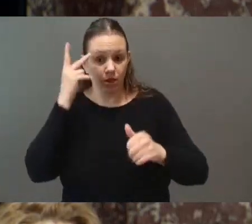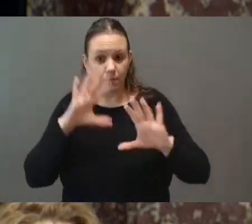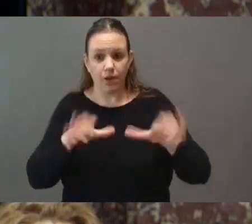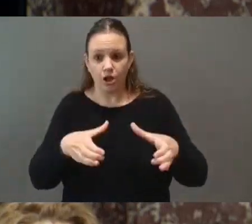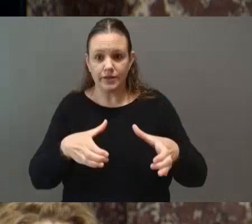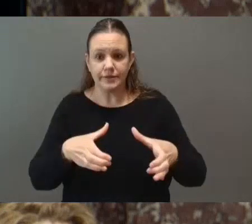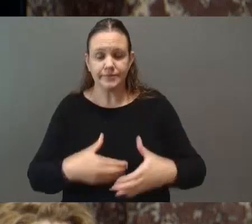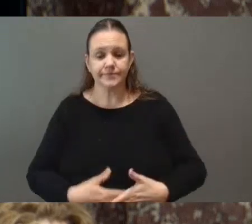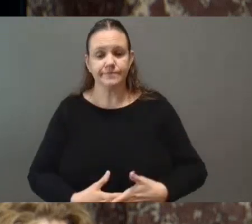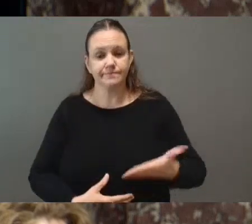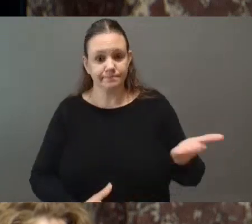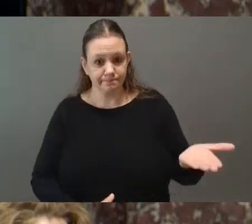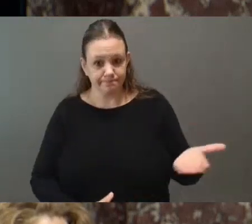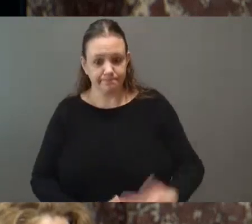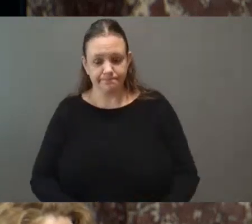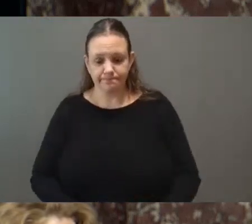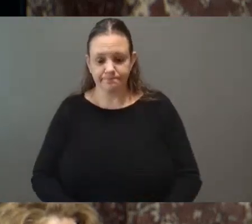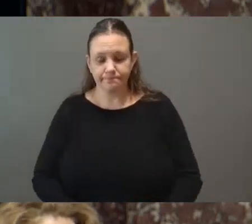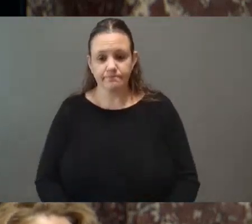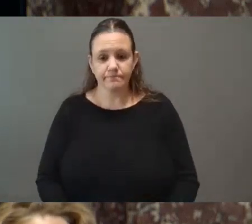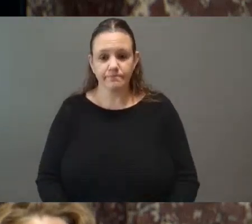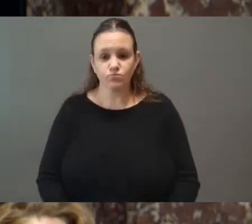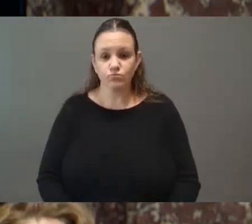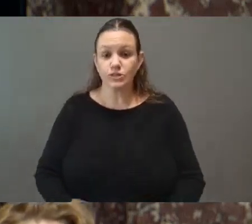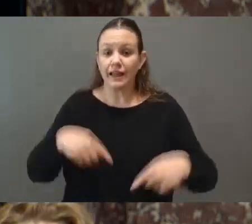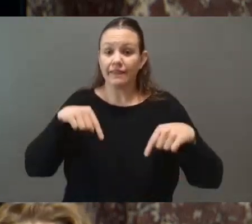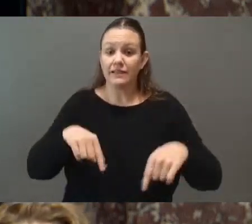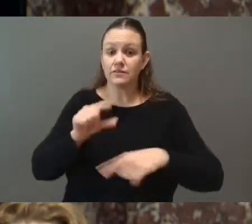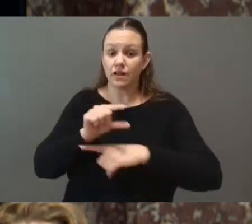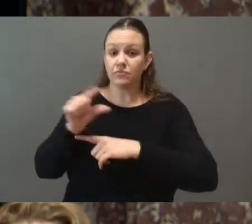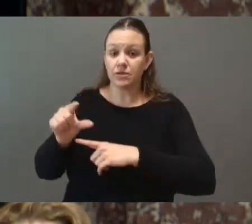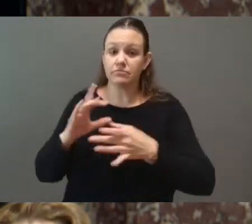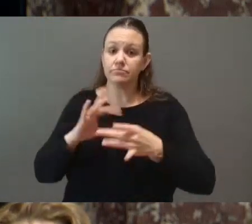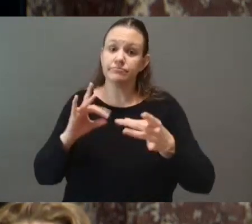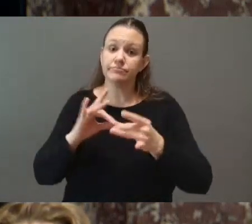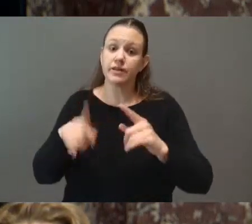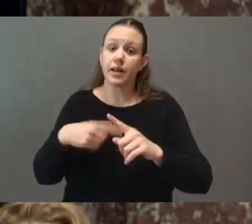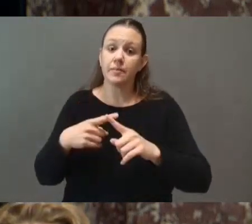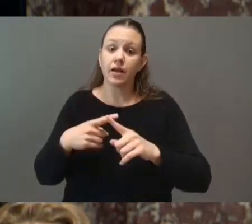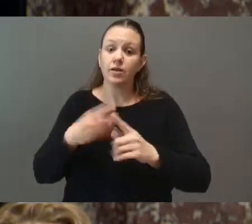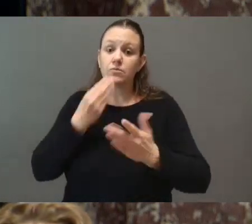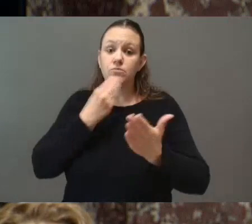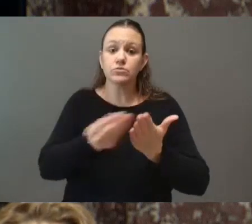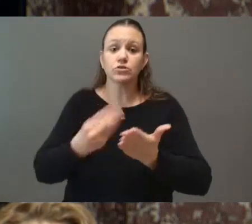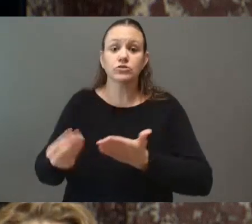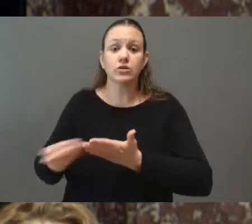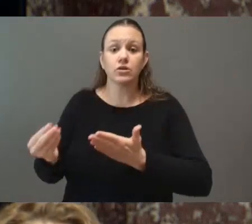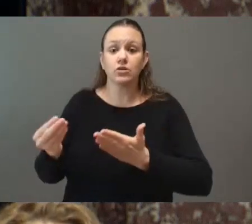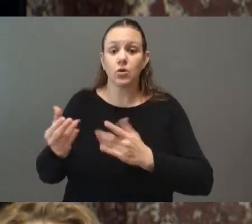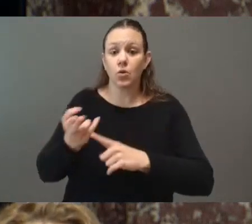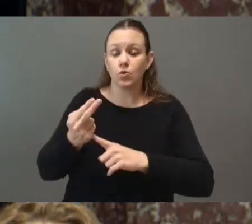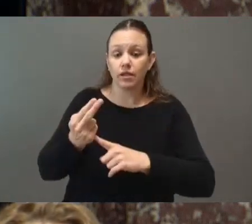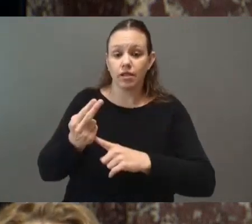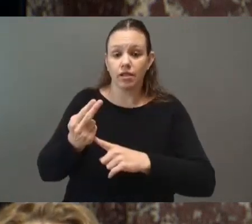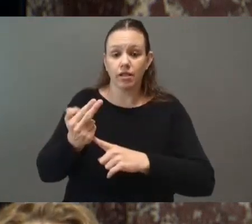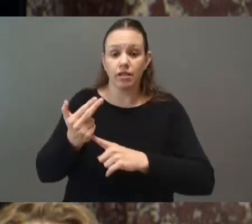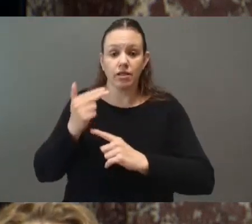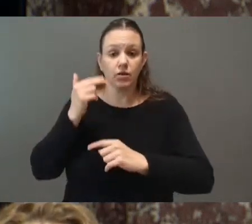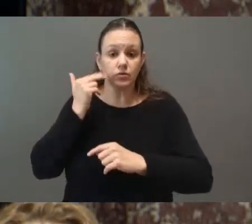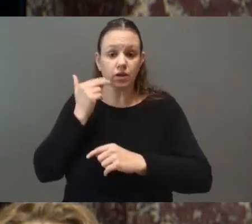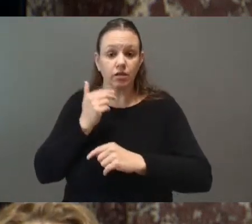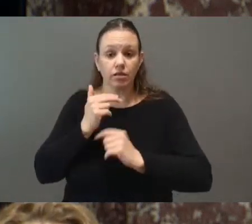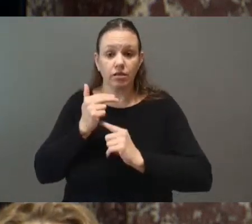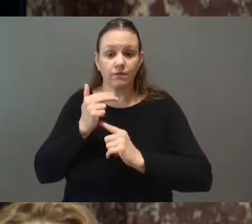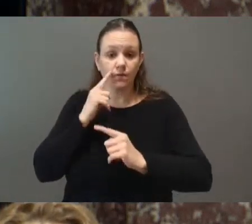lot of noise about hotels that are being purchased for housing. So let's have a look at a couple of these hotels